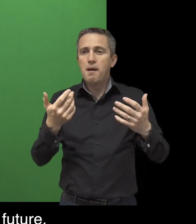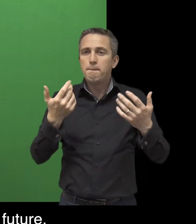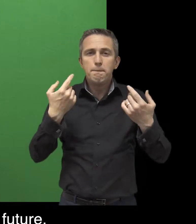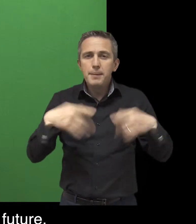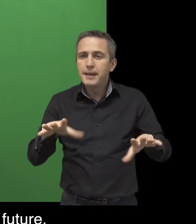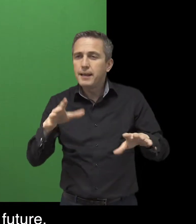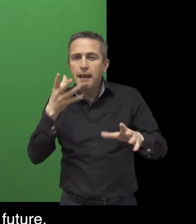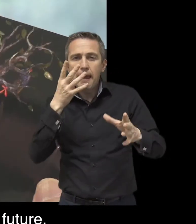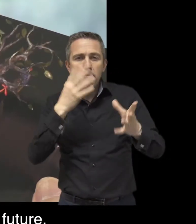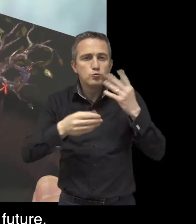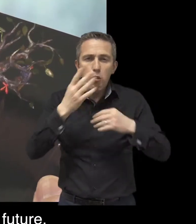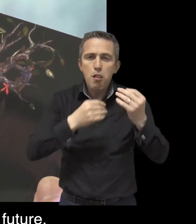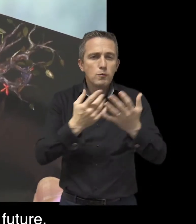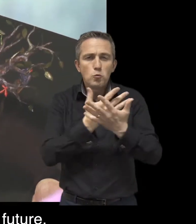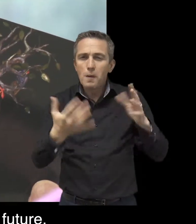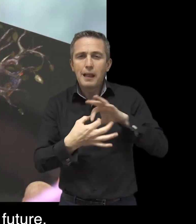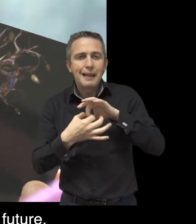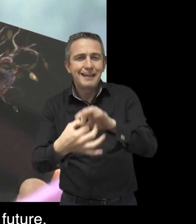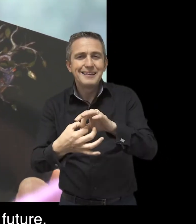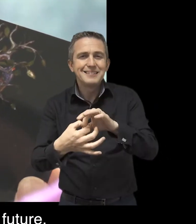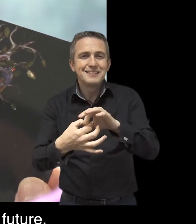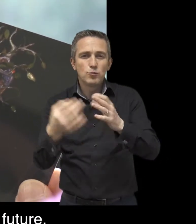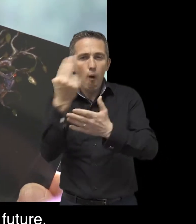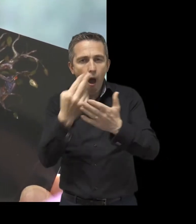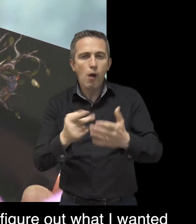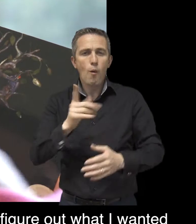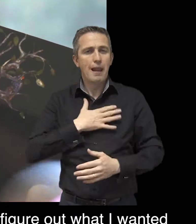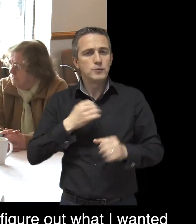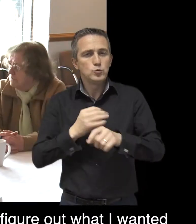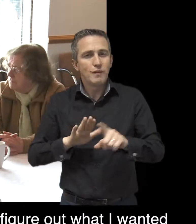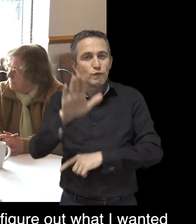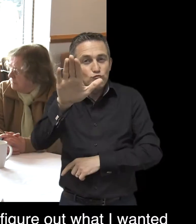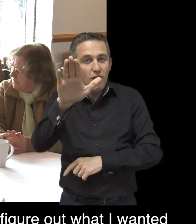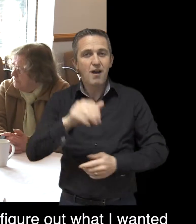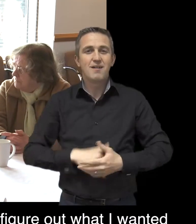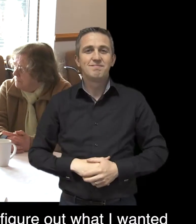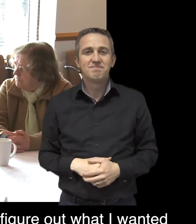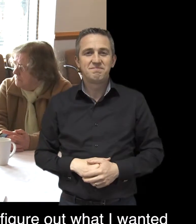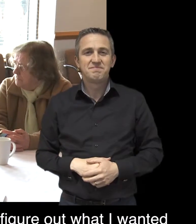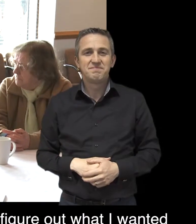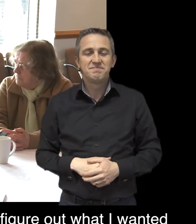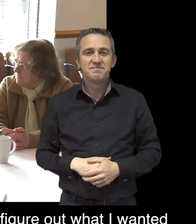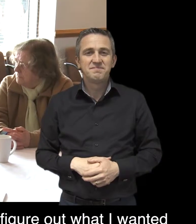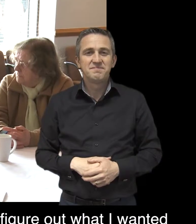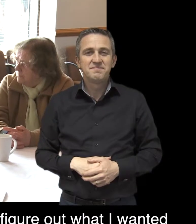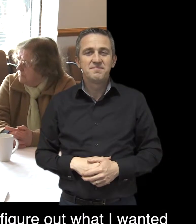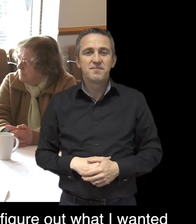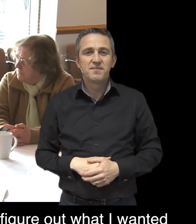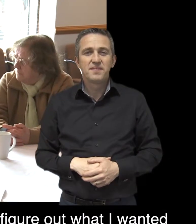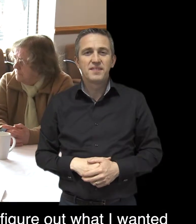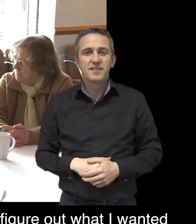other aspects of what I want to do in the future. Well, it took me a wee while